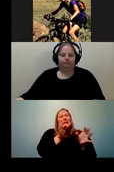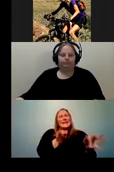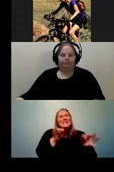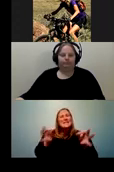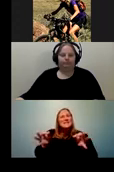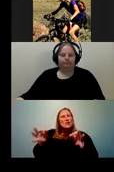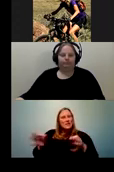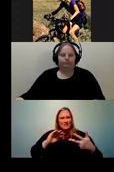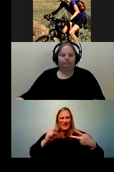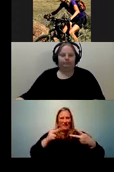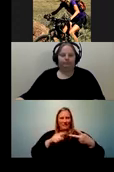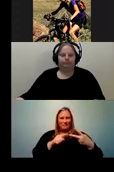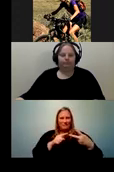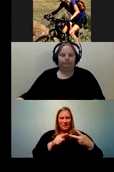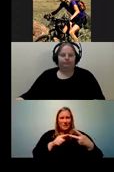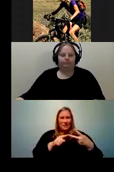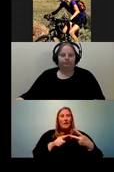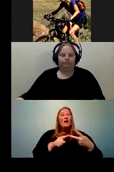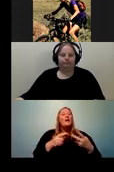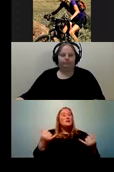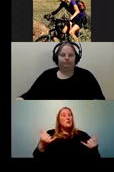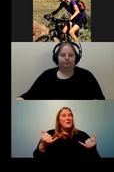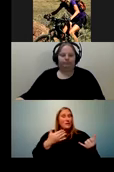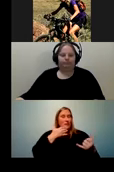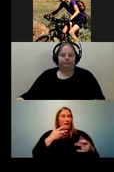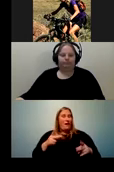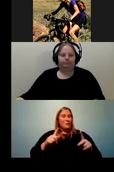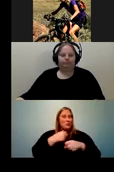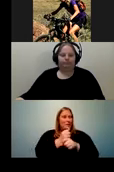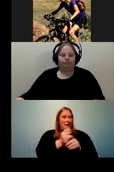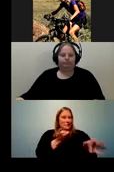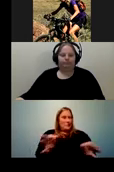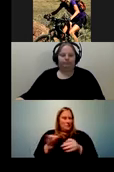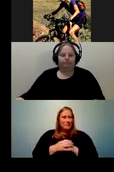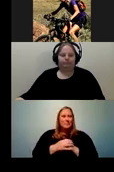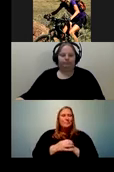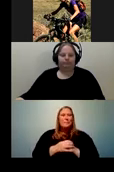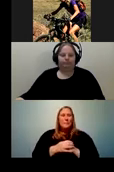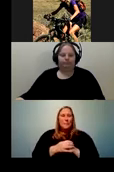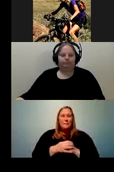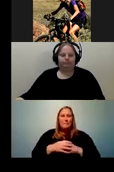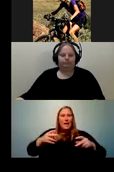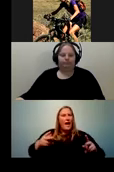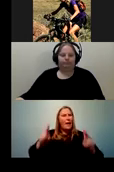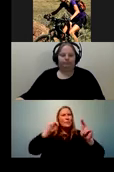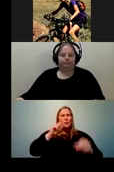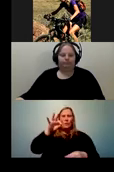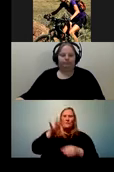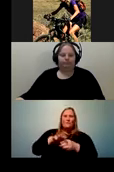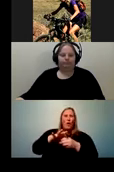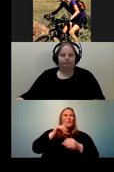another opportunity to make an ethical decision. And here you get the opportunity to vote for the next world